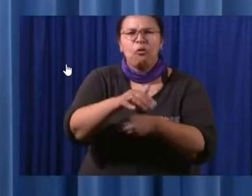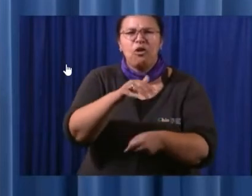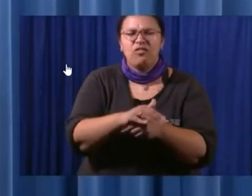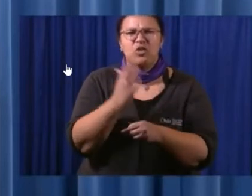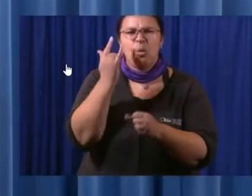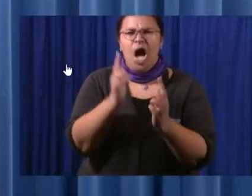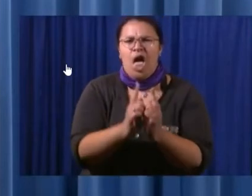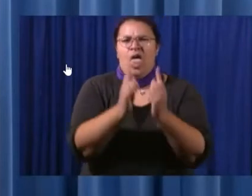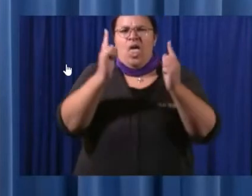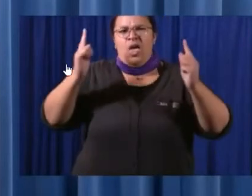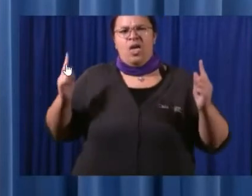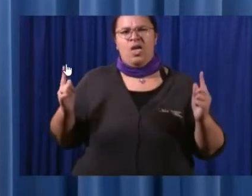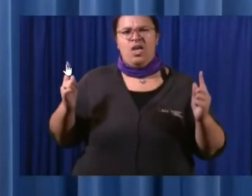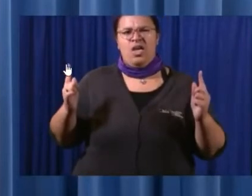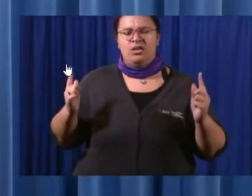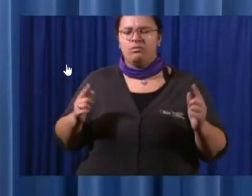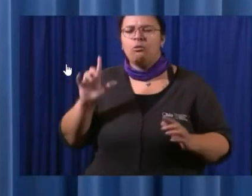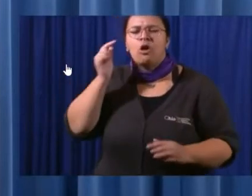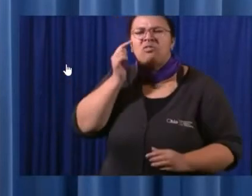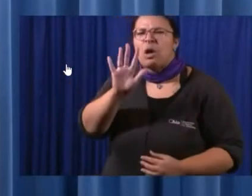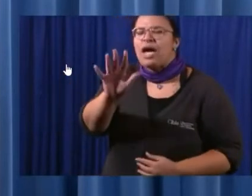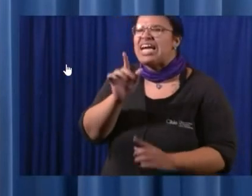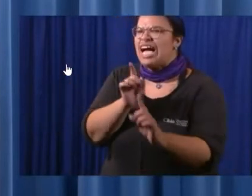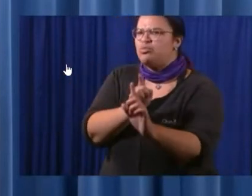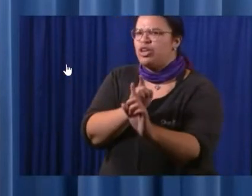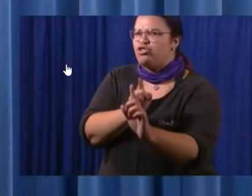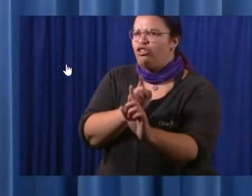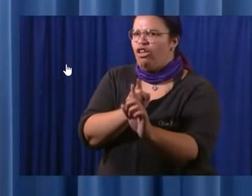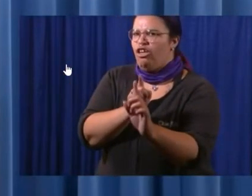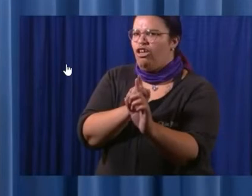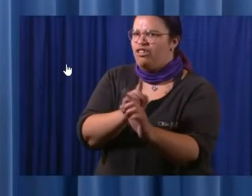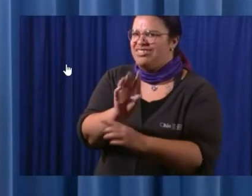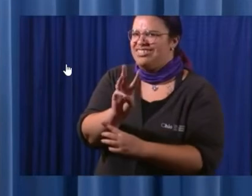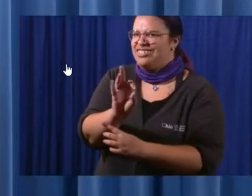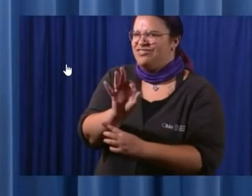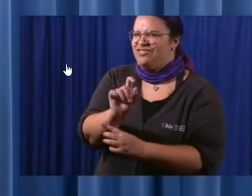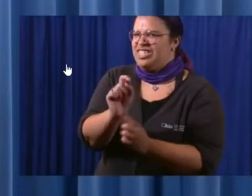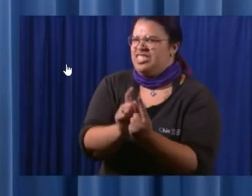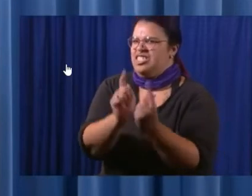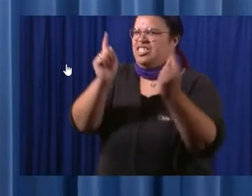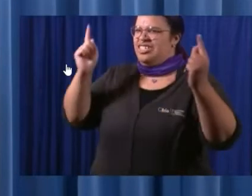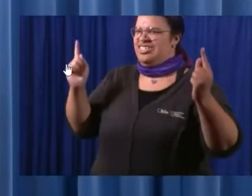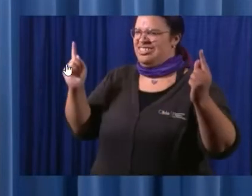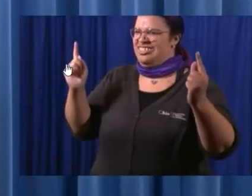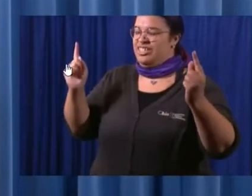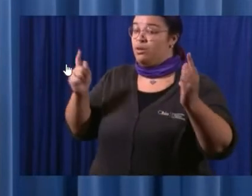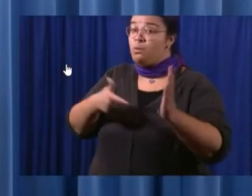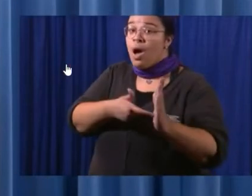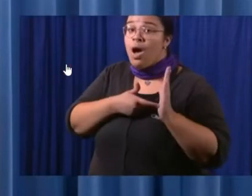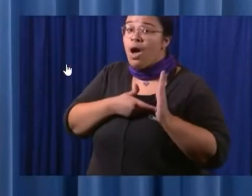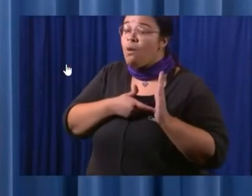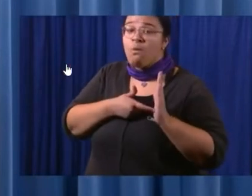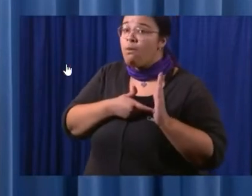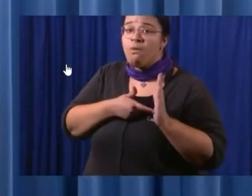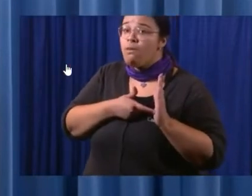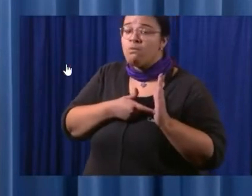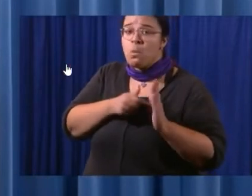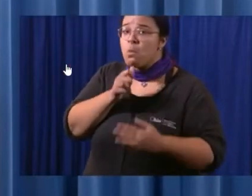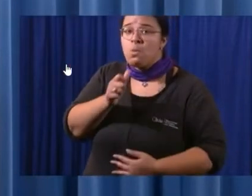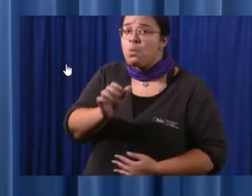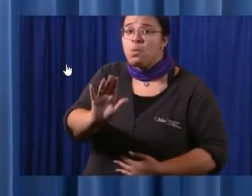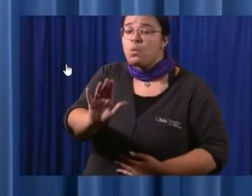These are aspirational. There's no requirement. If you look at what I